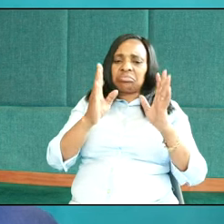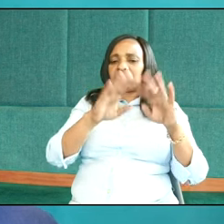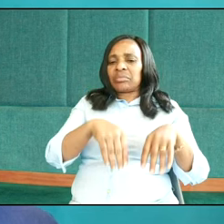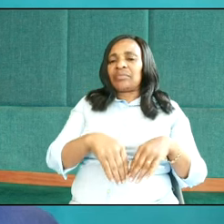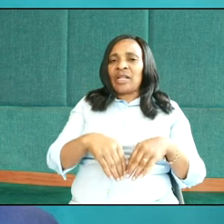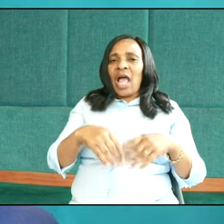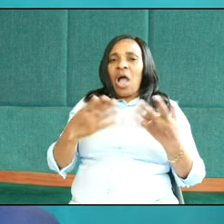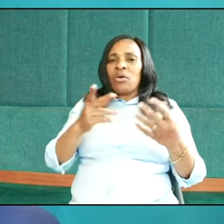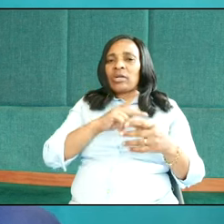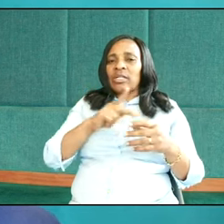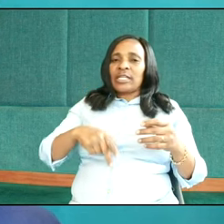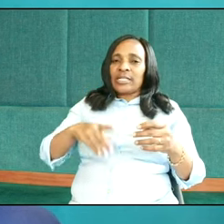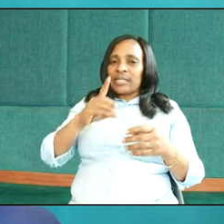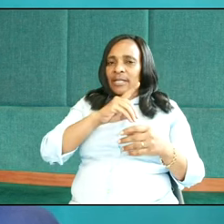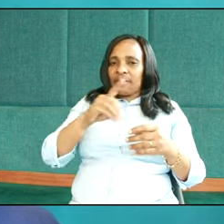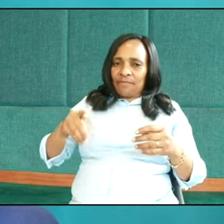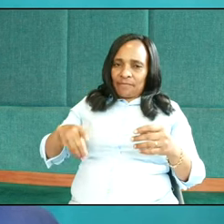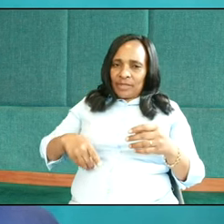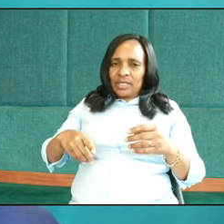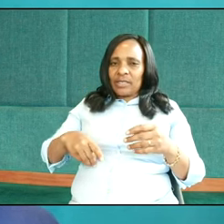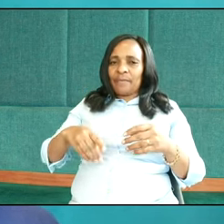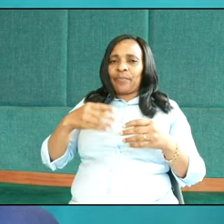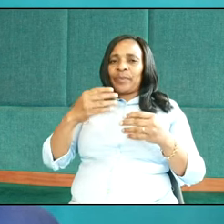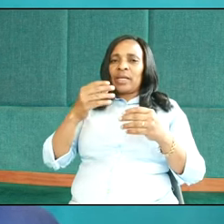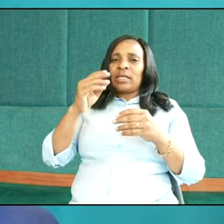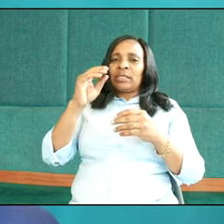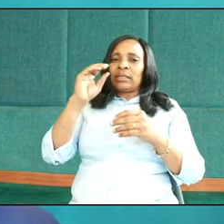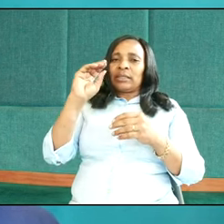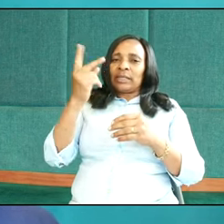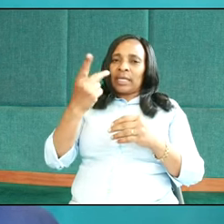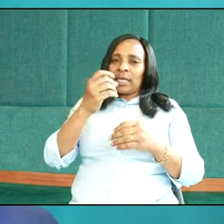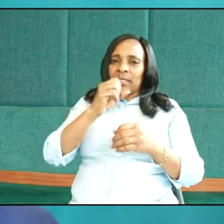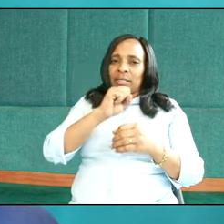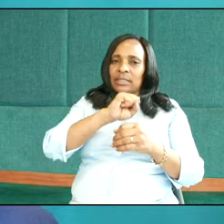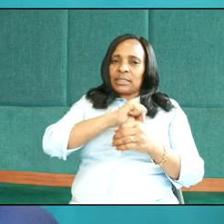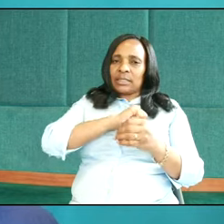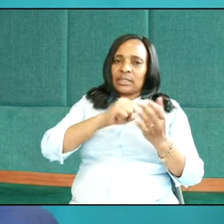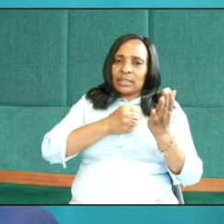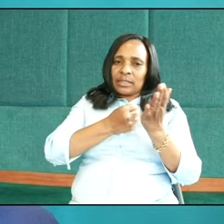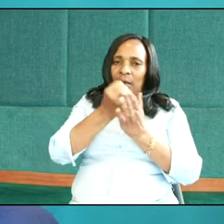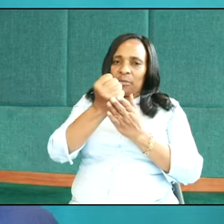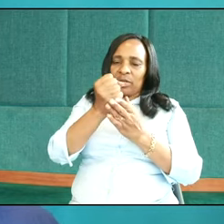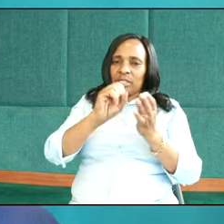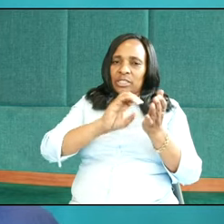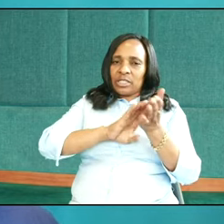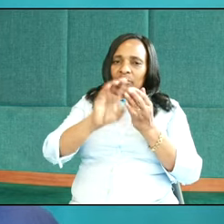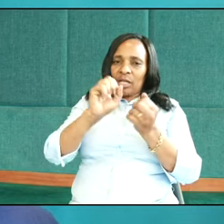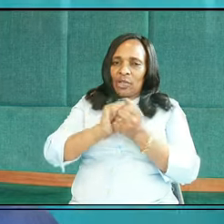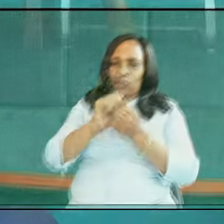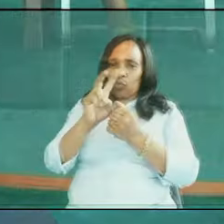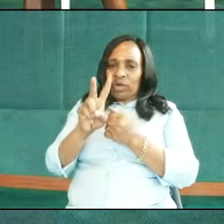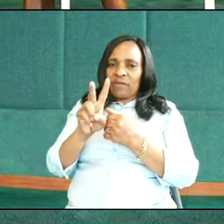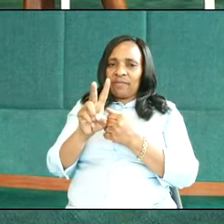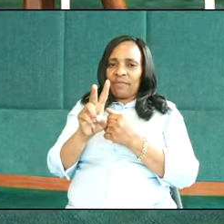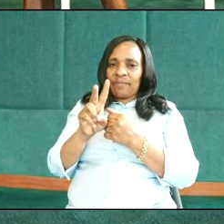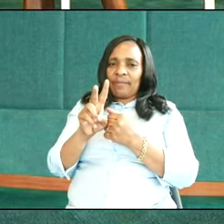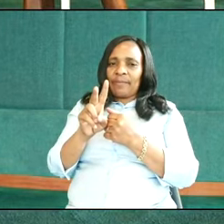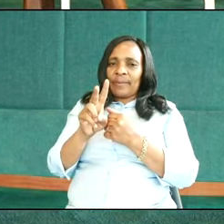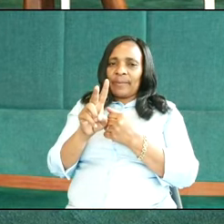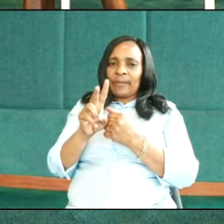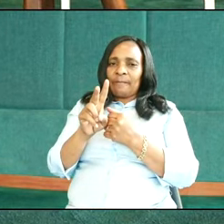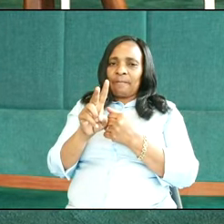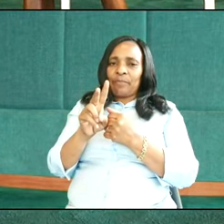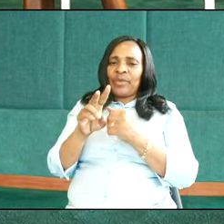King David, and it's found in the book of 2 Samuel chapter 12. And Biaki, I see you have your Bible already opened. Eh?